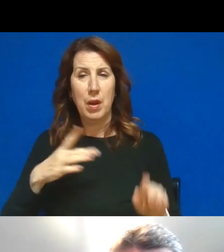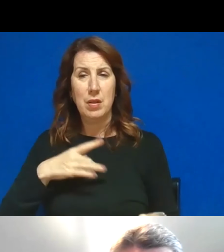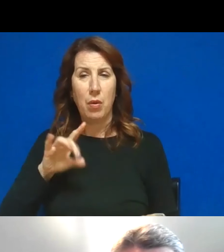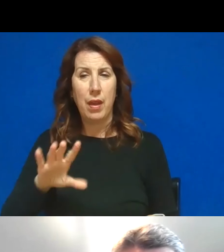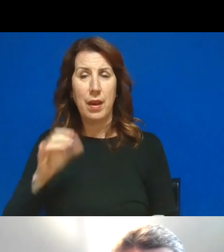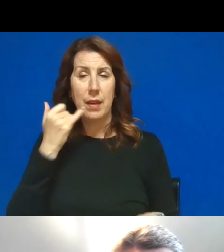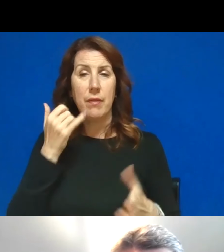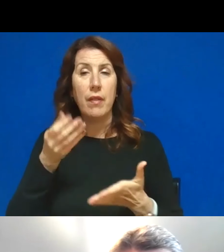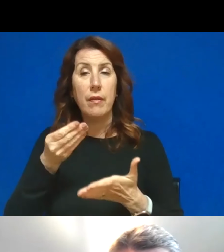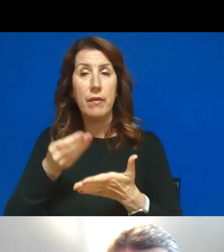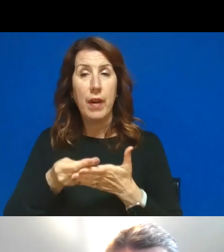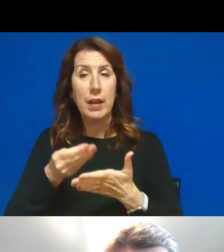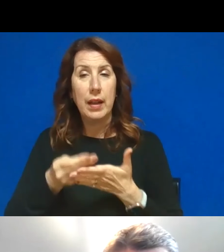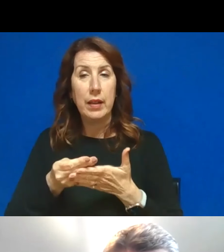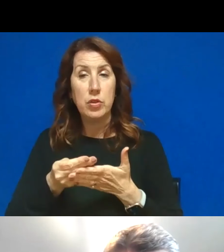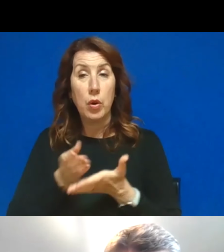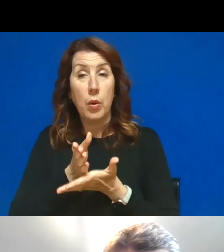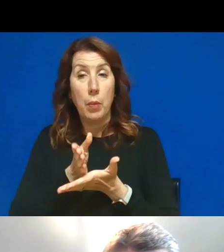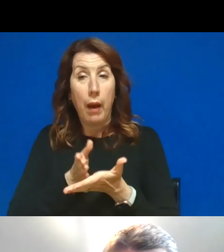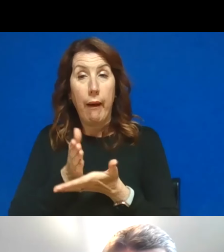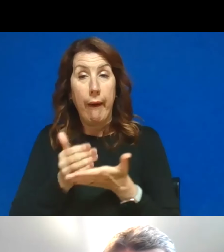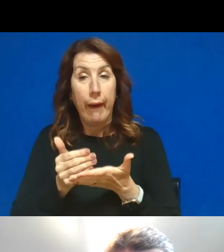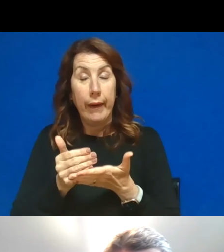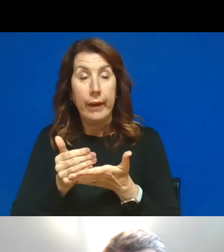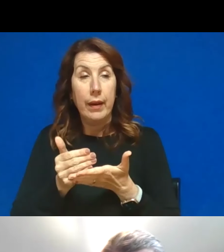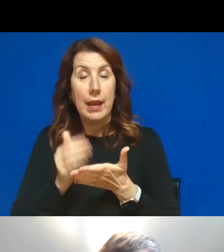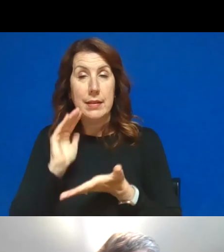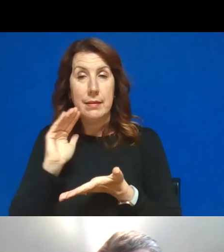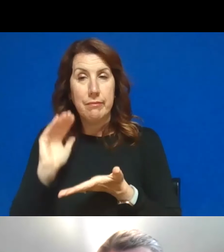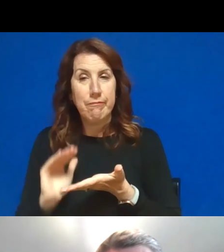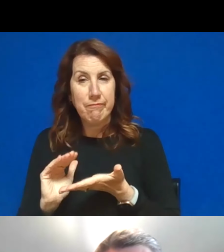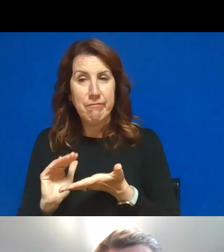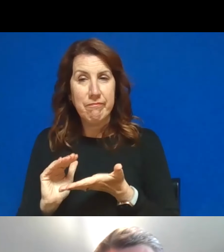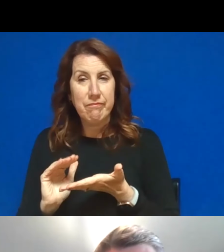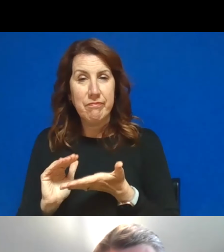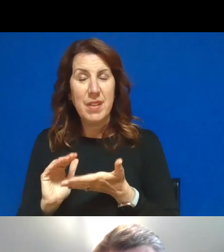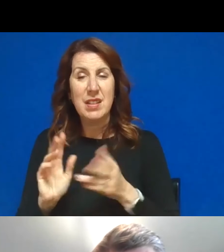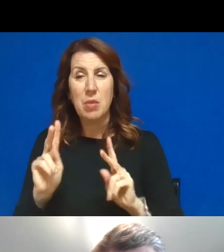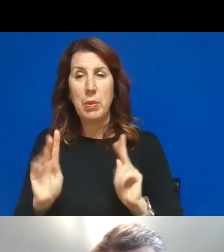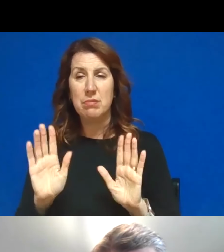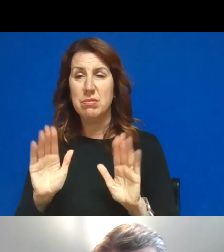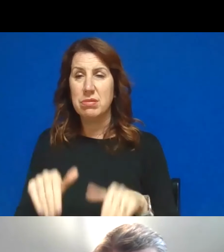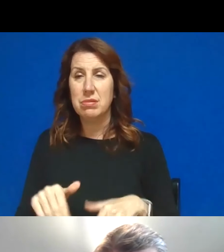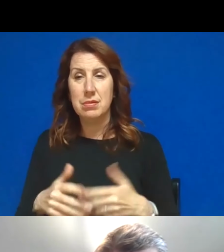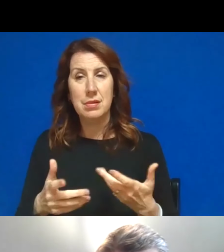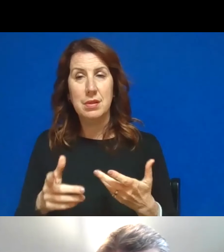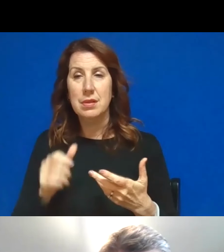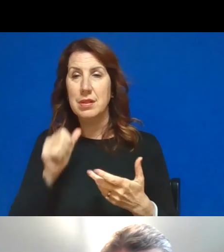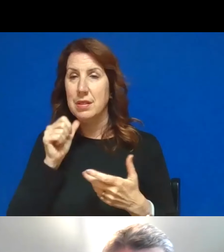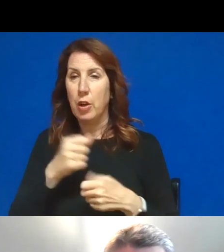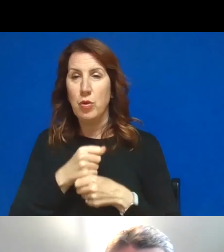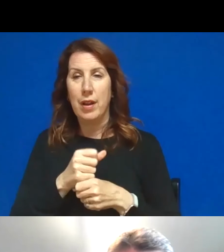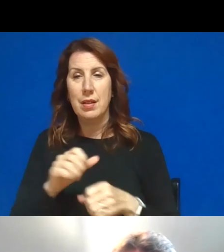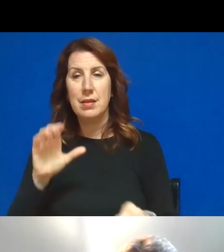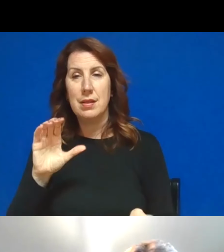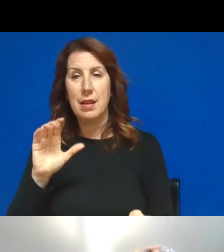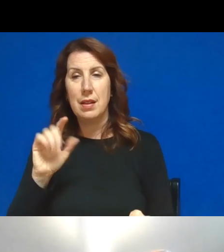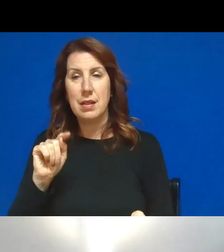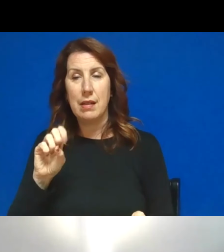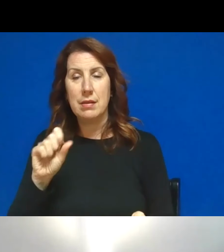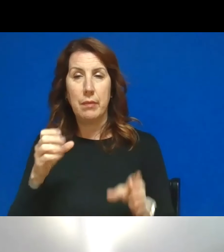financial pie, the slices get a bit thinner. So it created a disincentive to create these CTSA mechanisms. And then